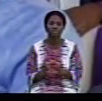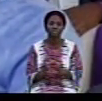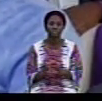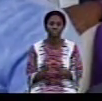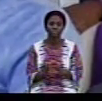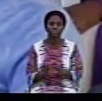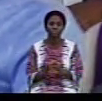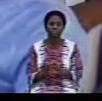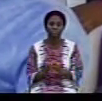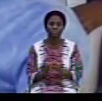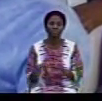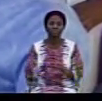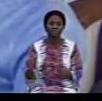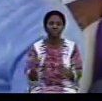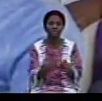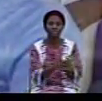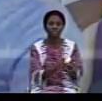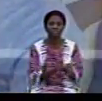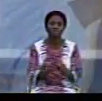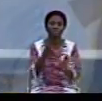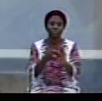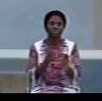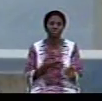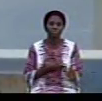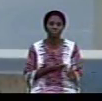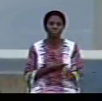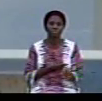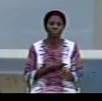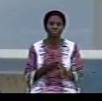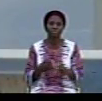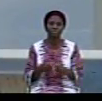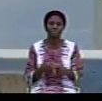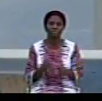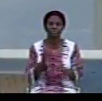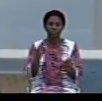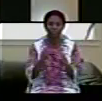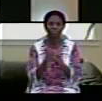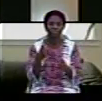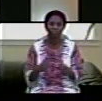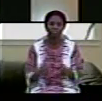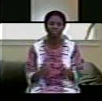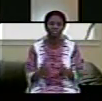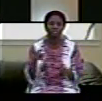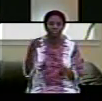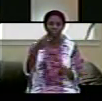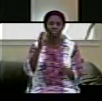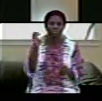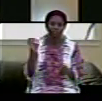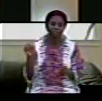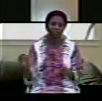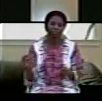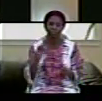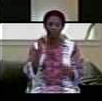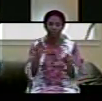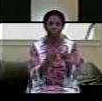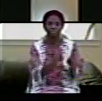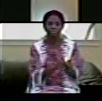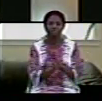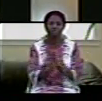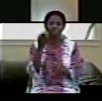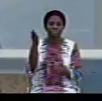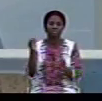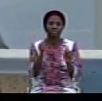also joining us. It's like the GS is also there with them across the nations. Europe, North America,